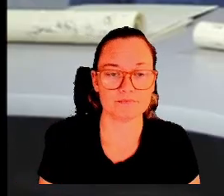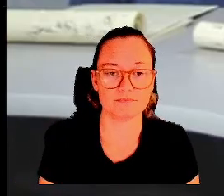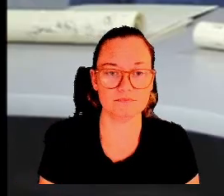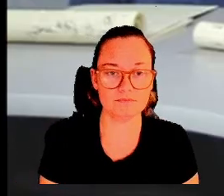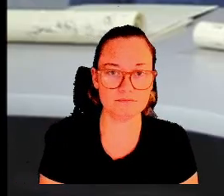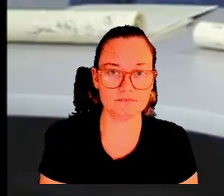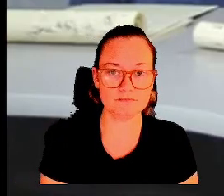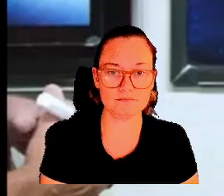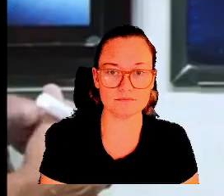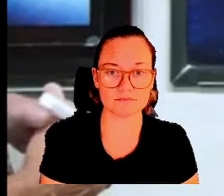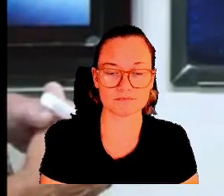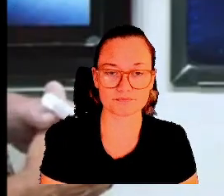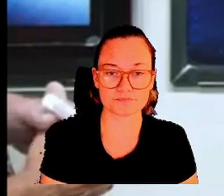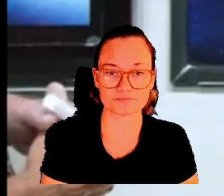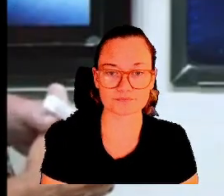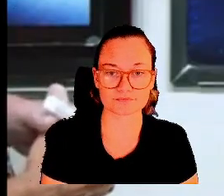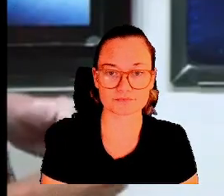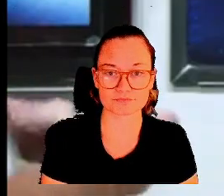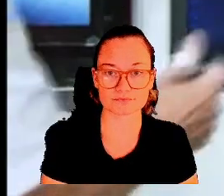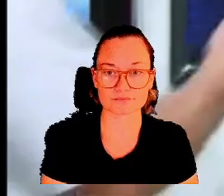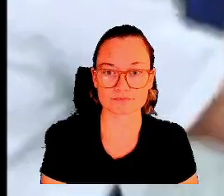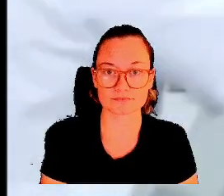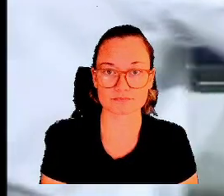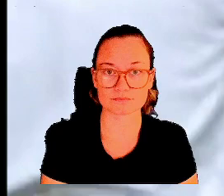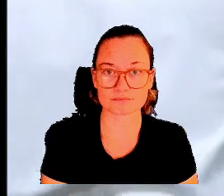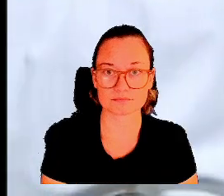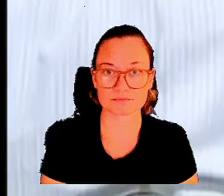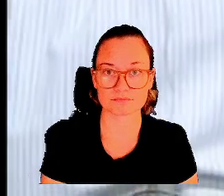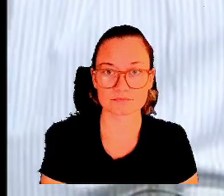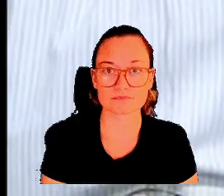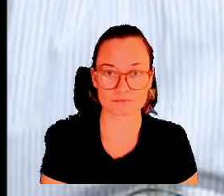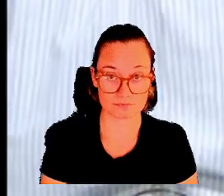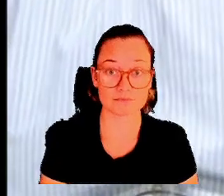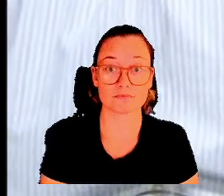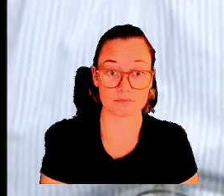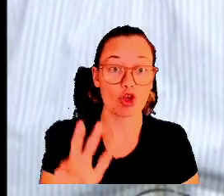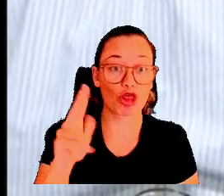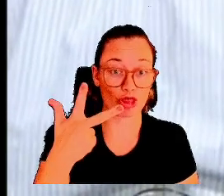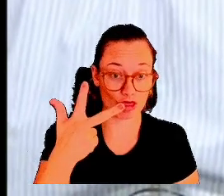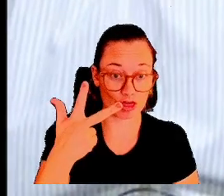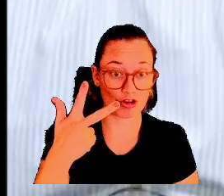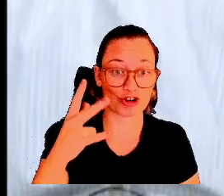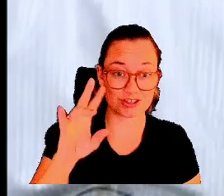There's still one more 7. 9? Is there another 7? Uh-huh. Thank you.